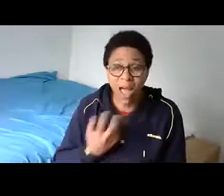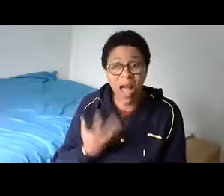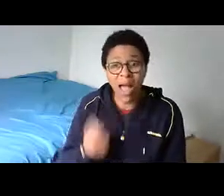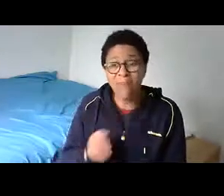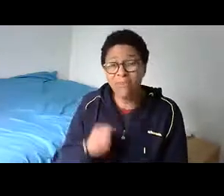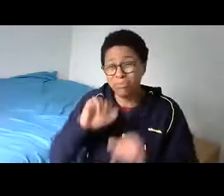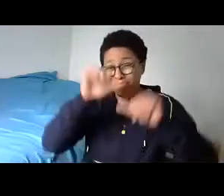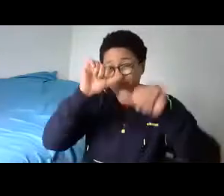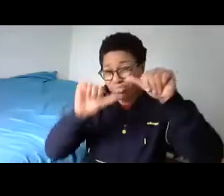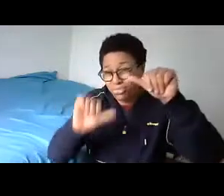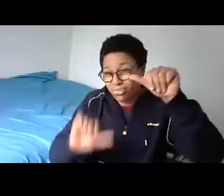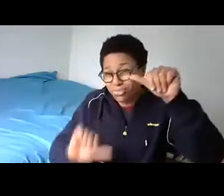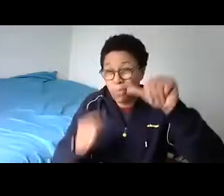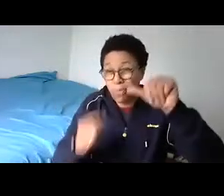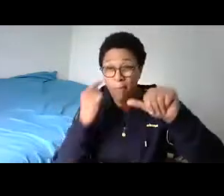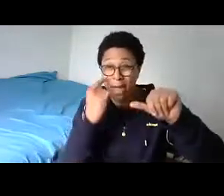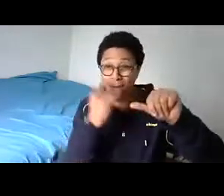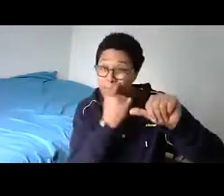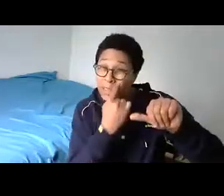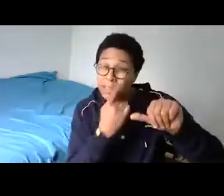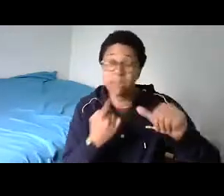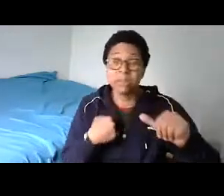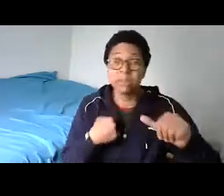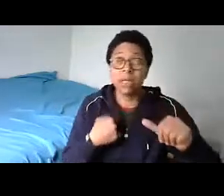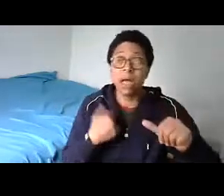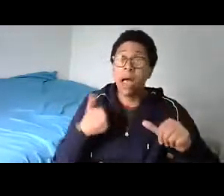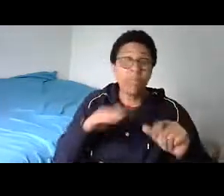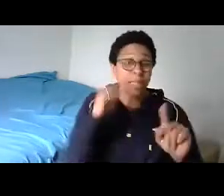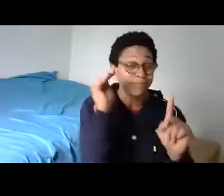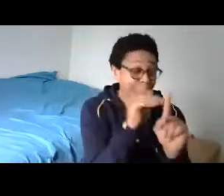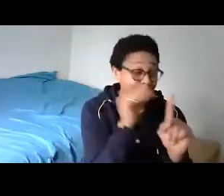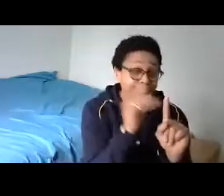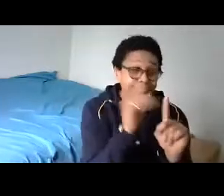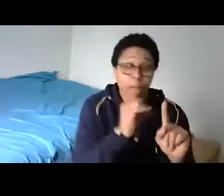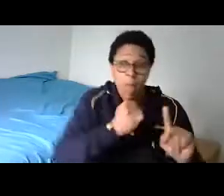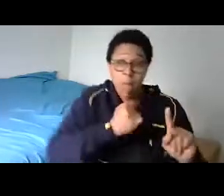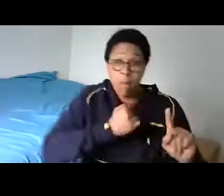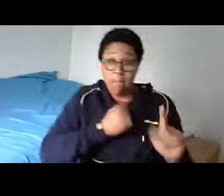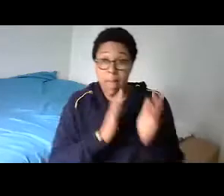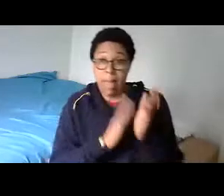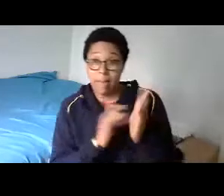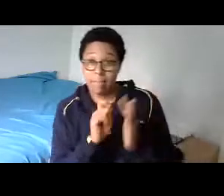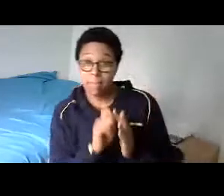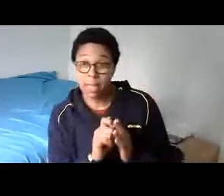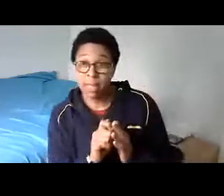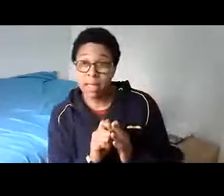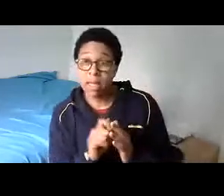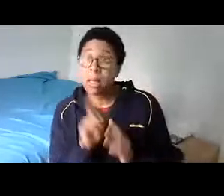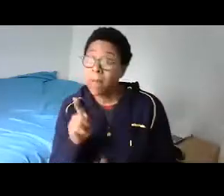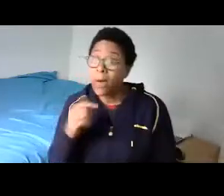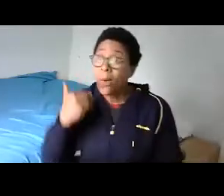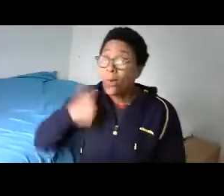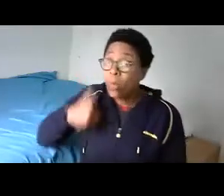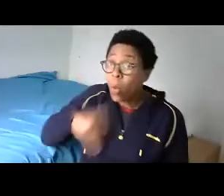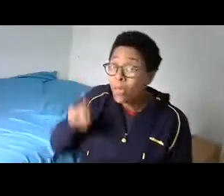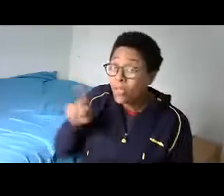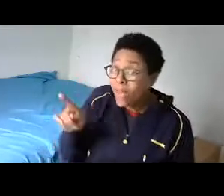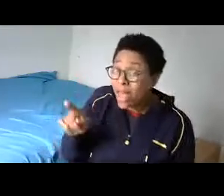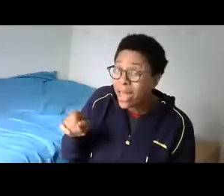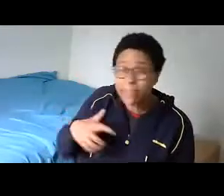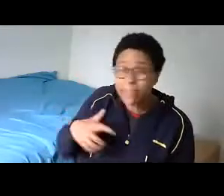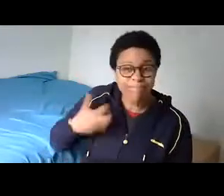I've been writing to them. I've got my case with the MP, and it's the nasty woman, she turned against me.